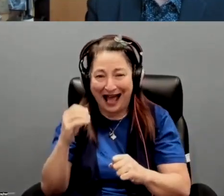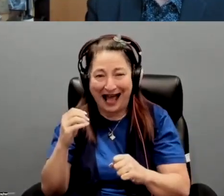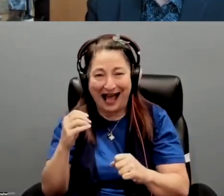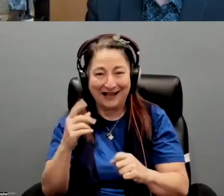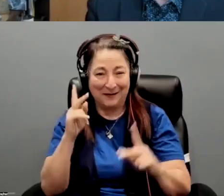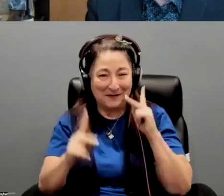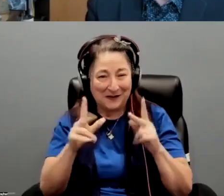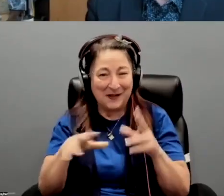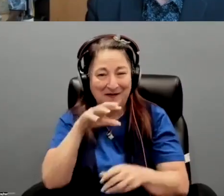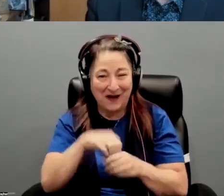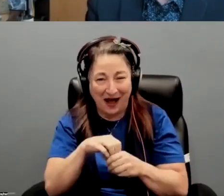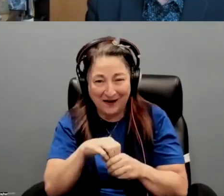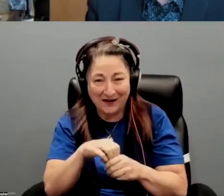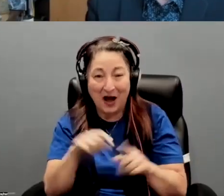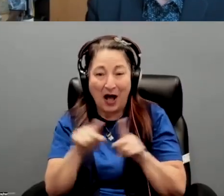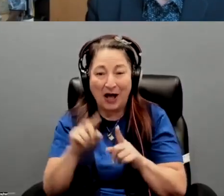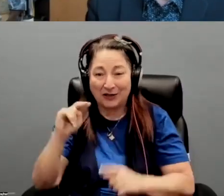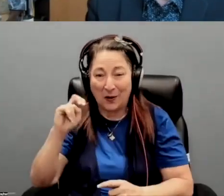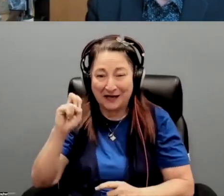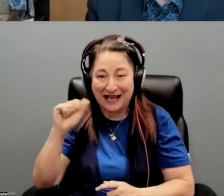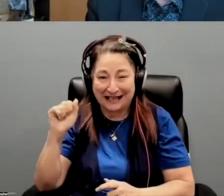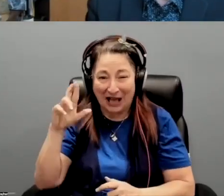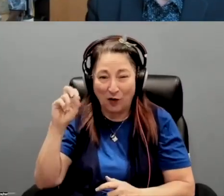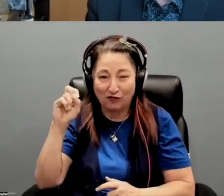ableist things. Also love Nessa Rose. They're wrong.